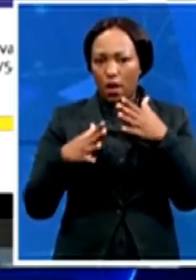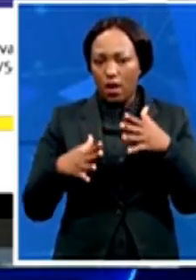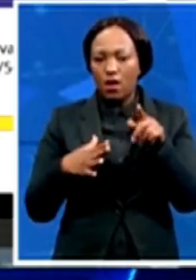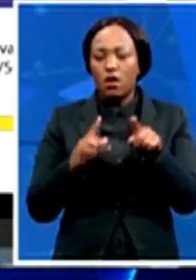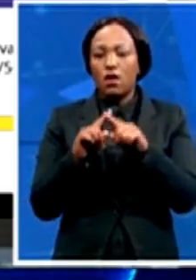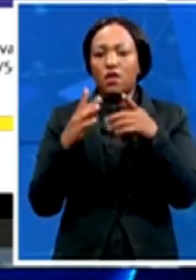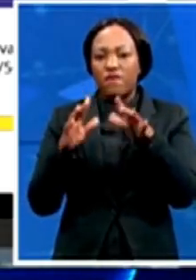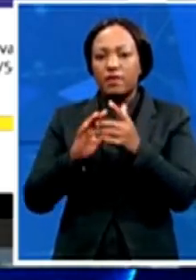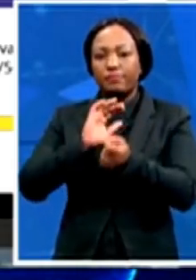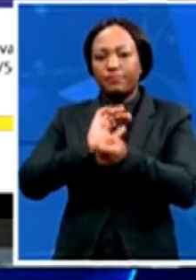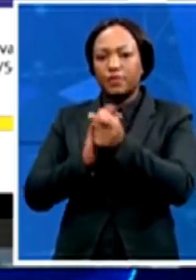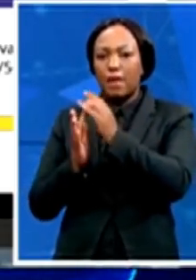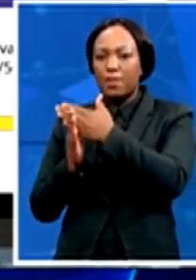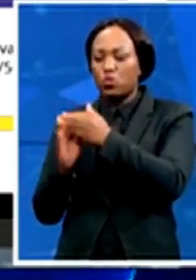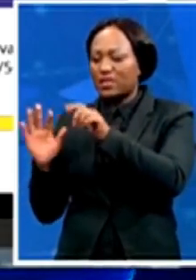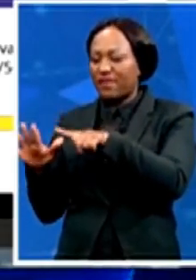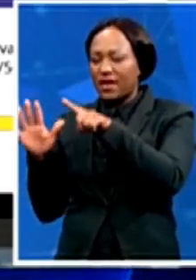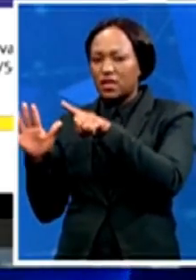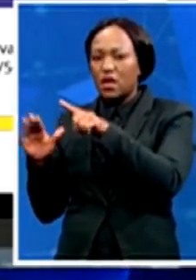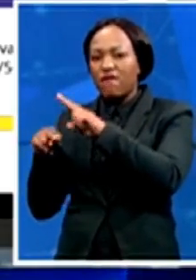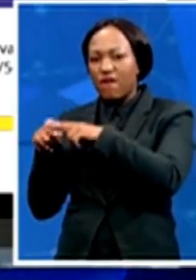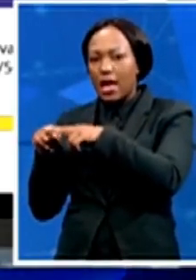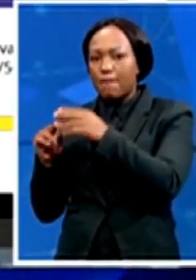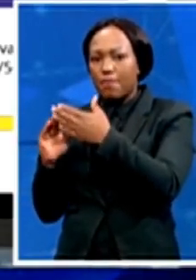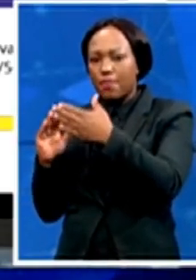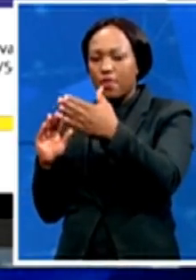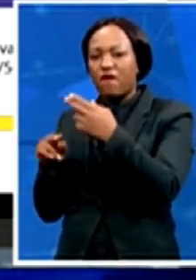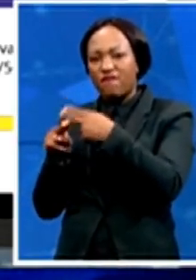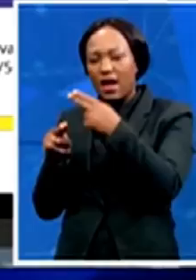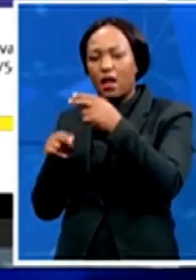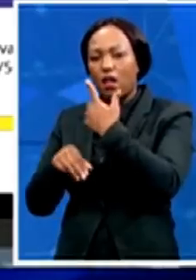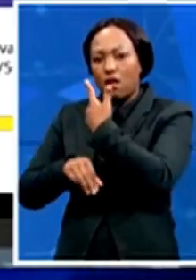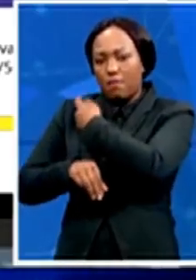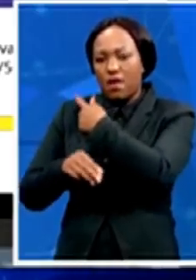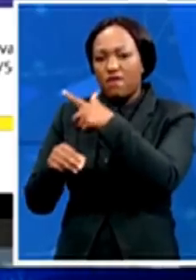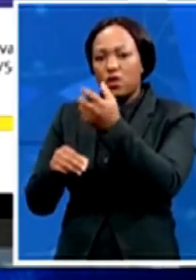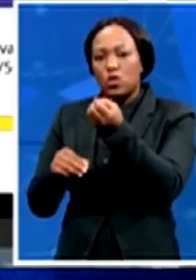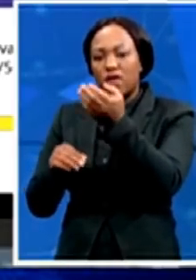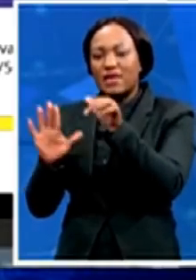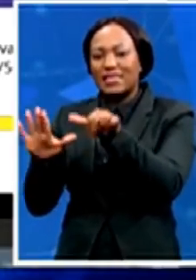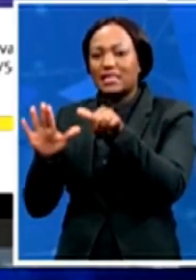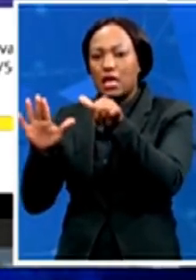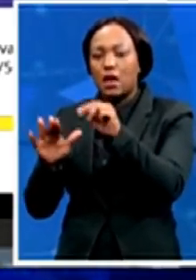of February with the final vaccination being given on the 16th of May.